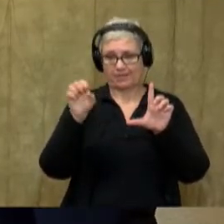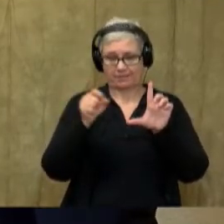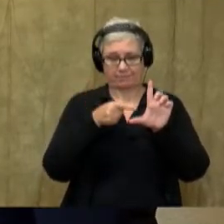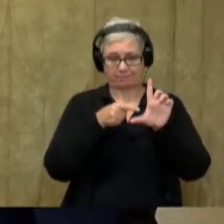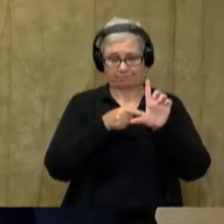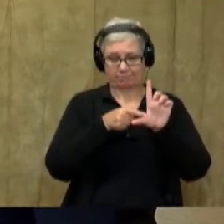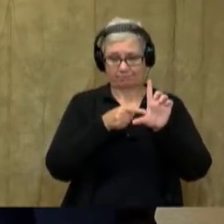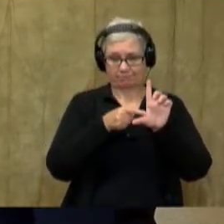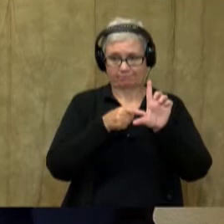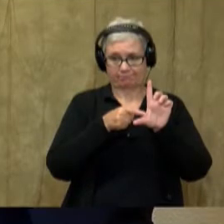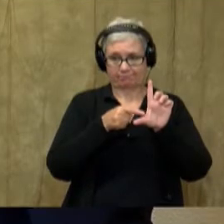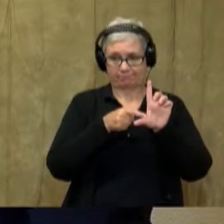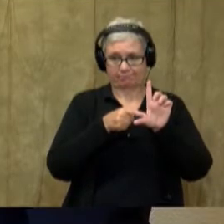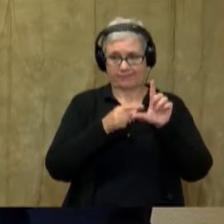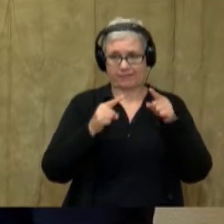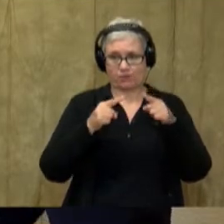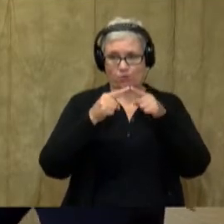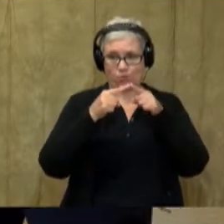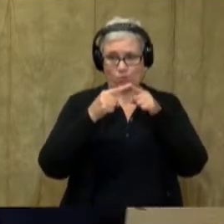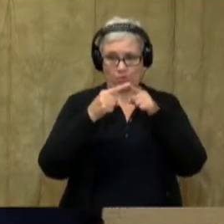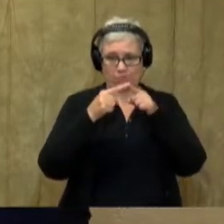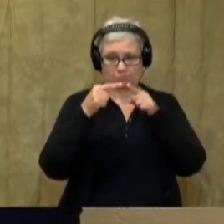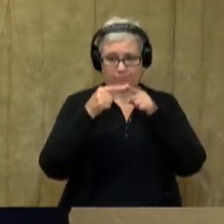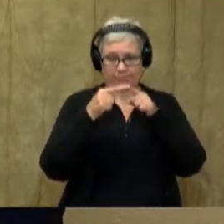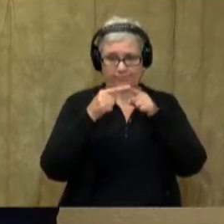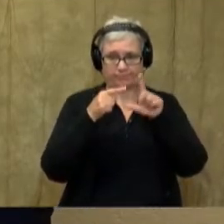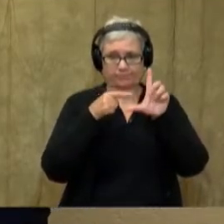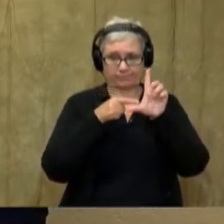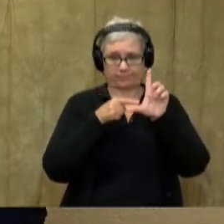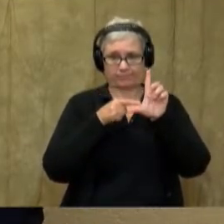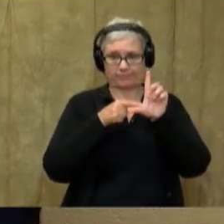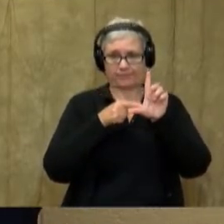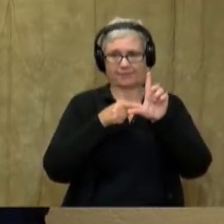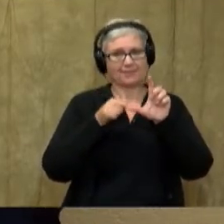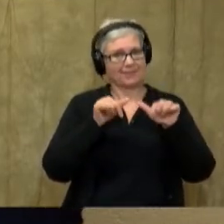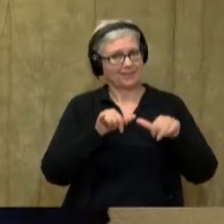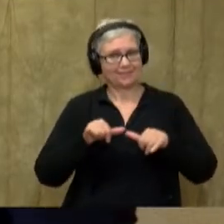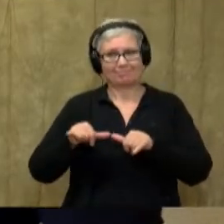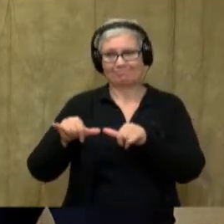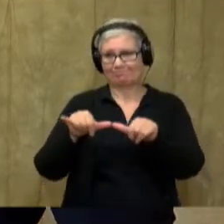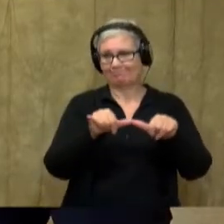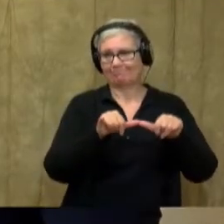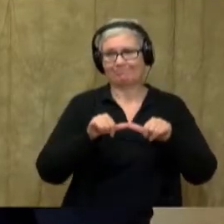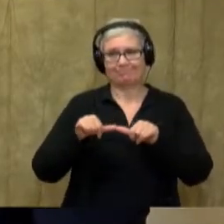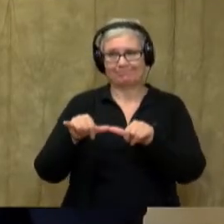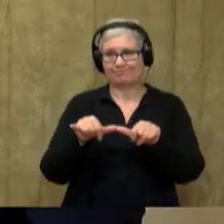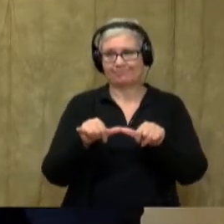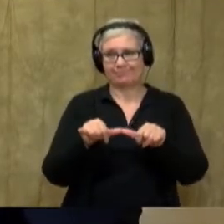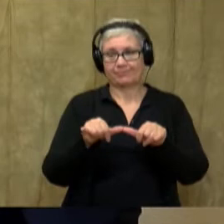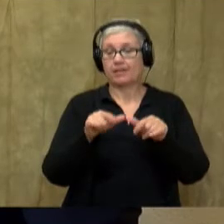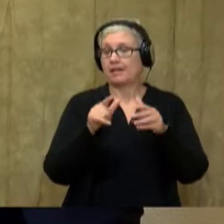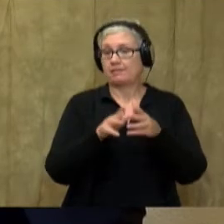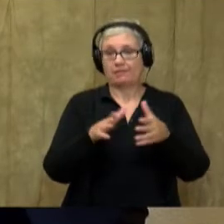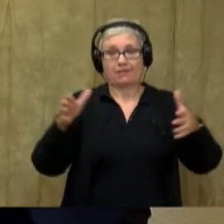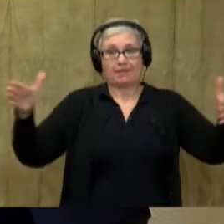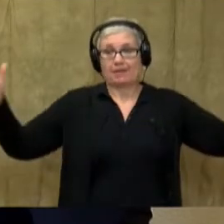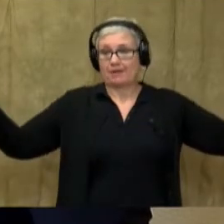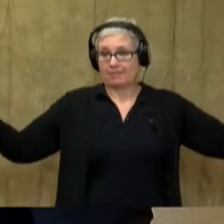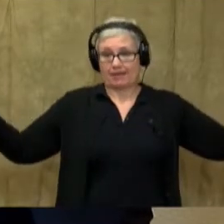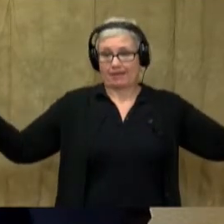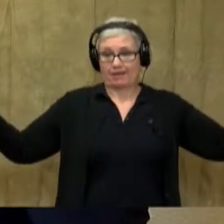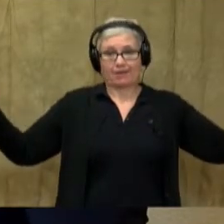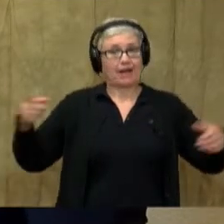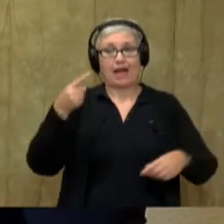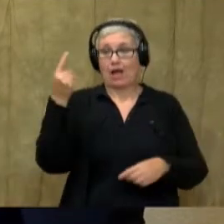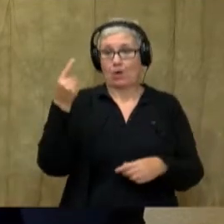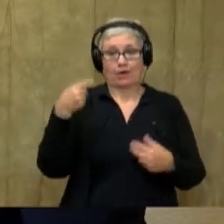larger cube we were looking at. And that's pretty constant, which means if I made this cube larger, I still